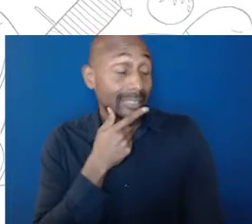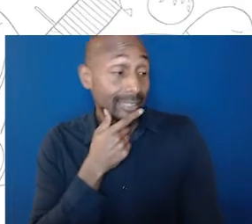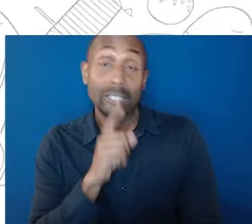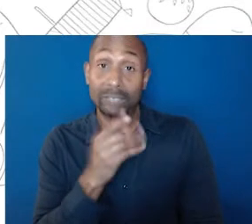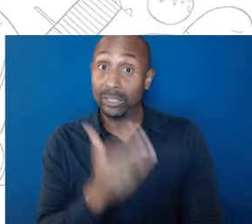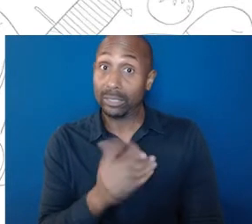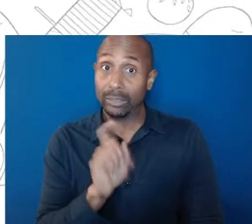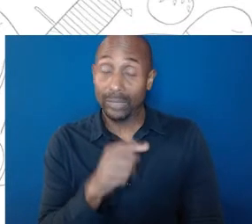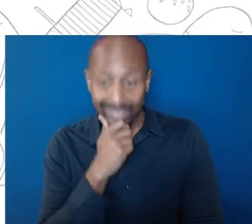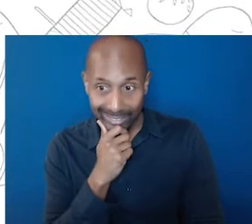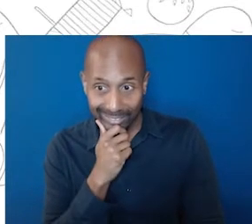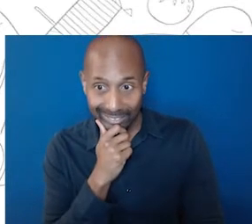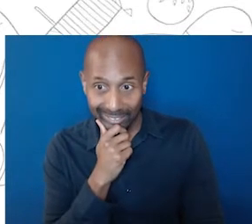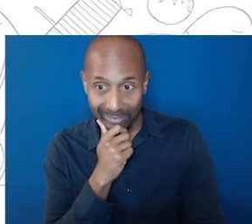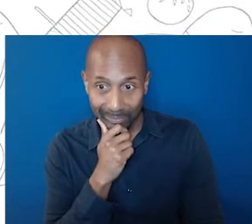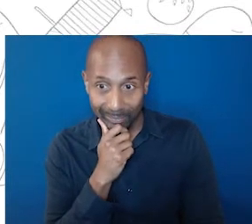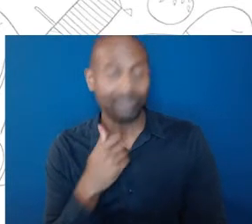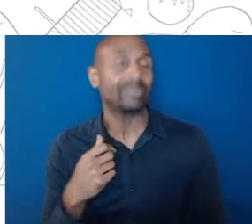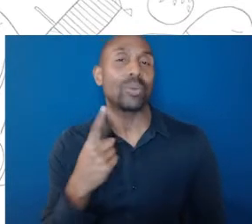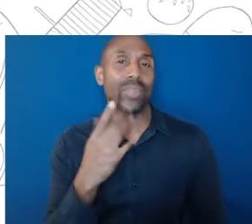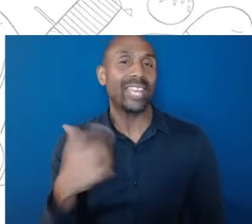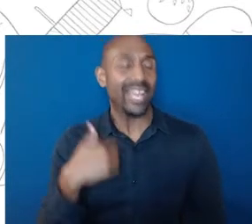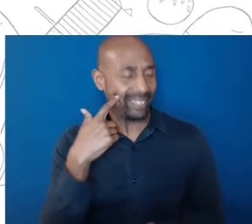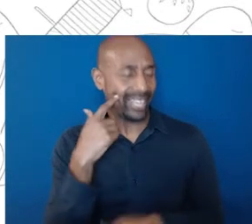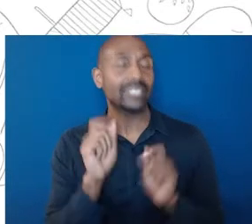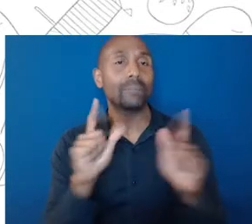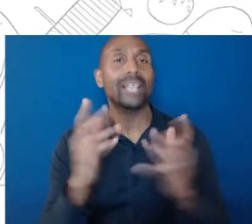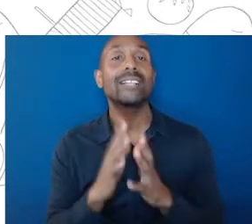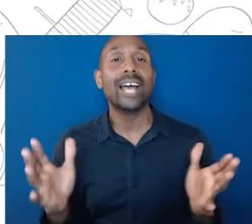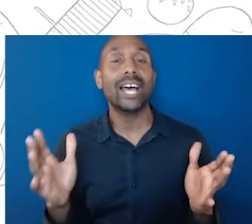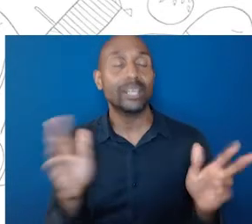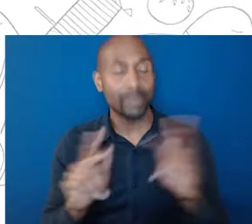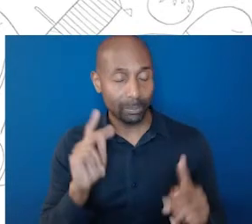I think that definitely it would surprise a lot of people how